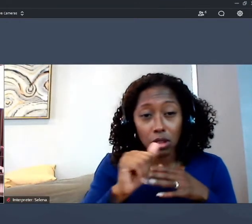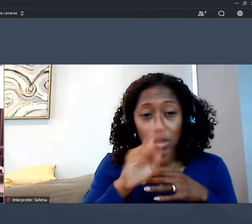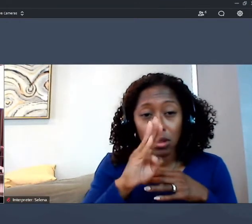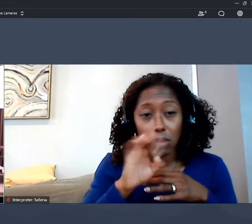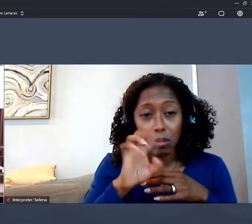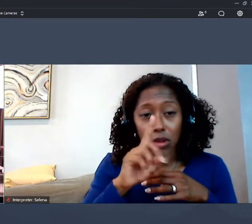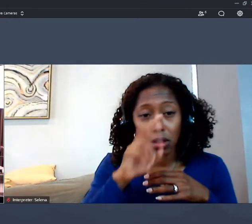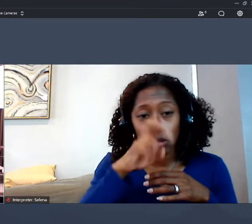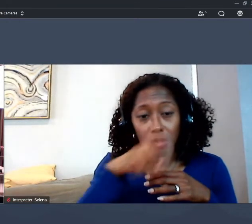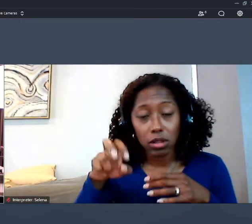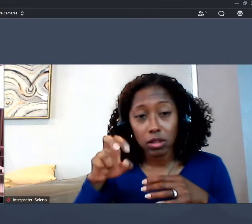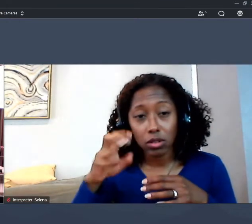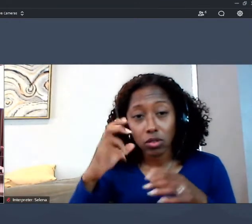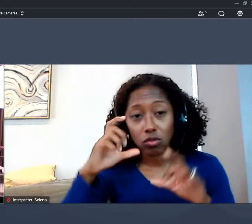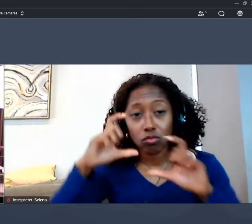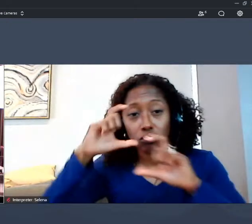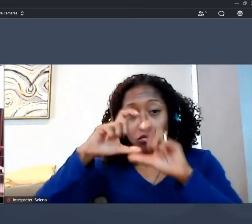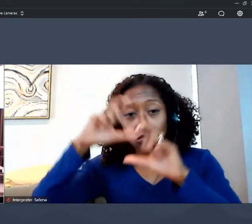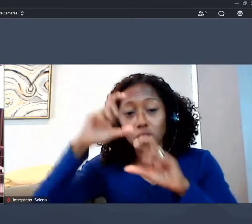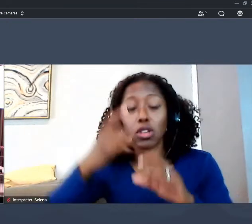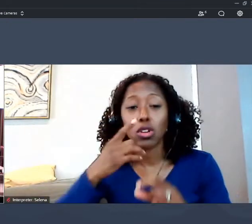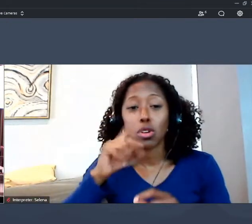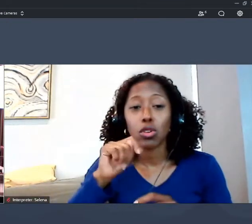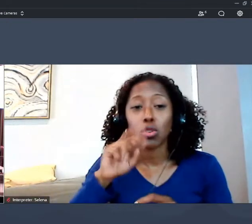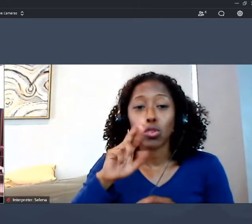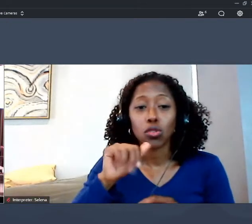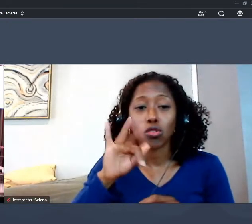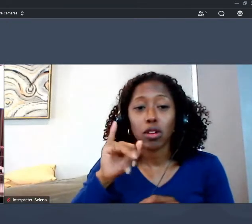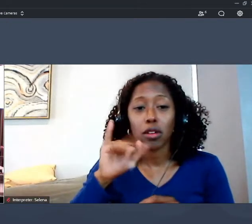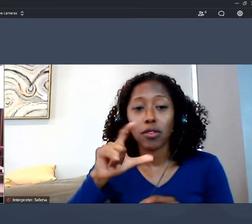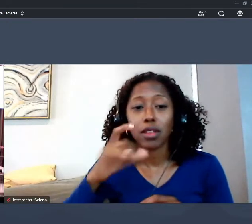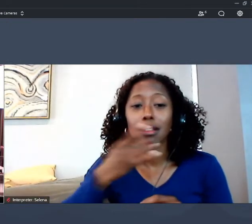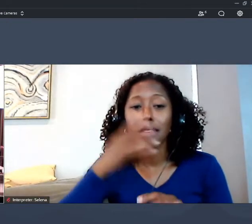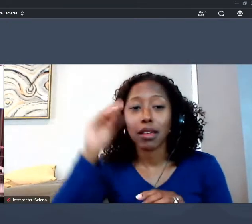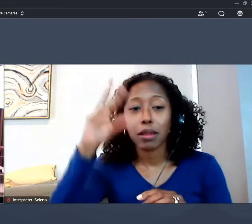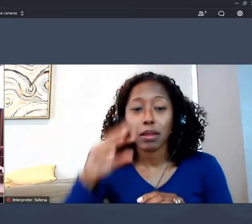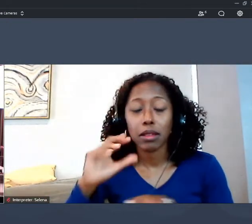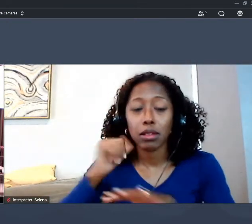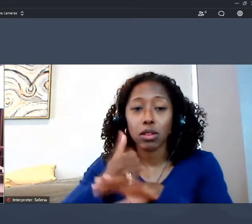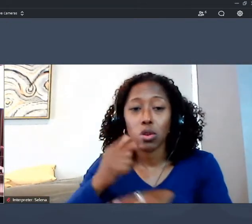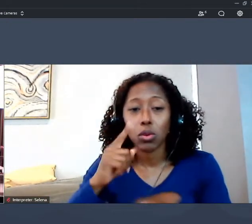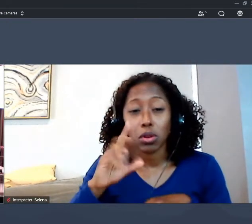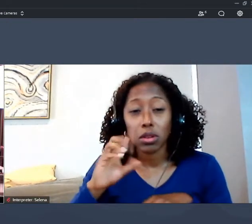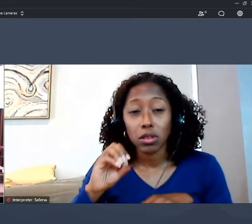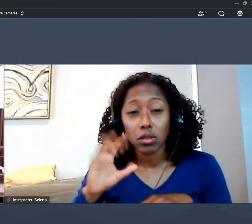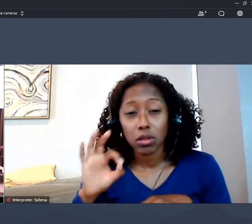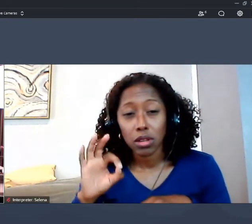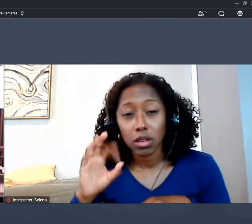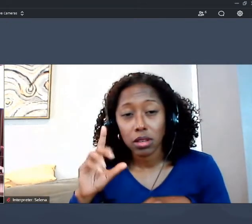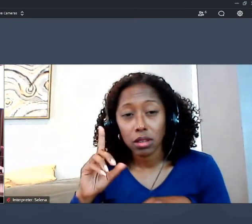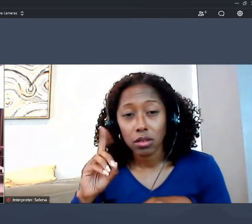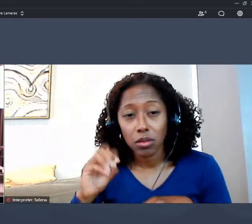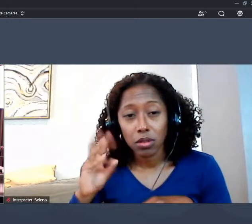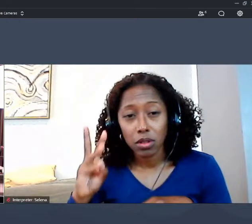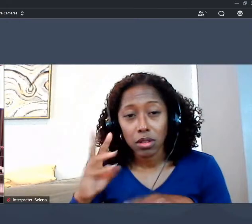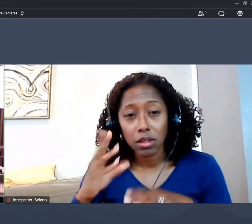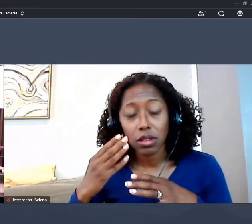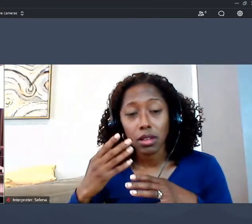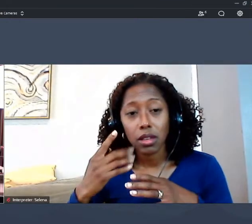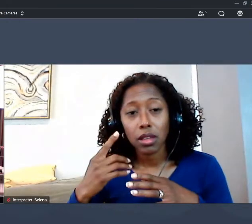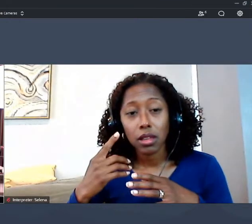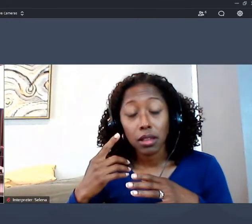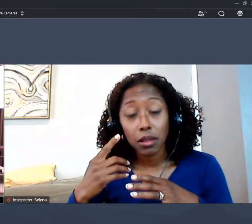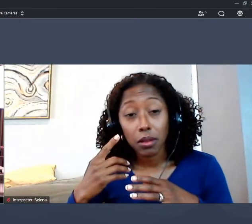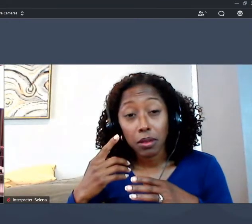signal replacement, project number EN 01096. This resolution is sponsored by the Division of Public